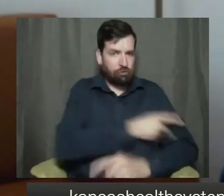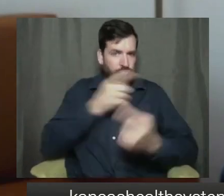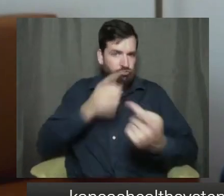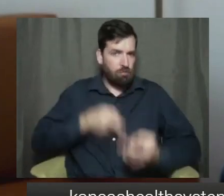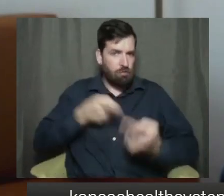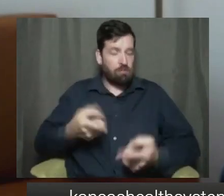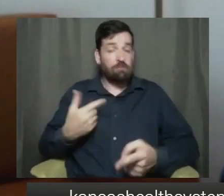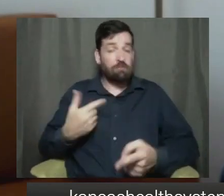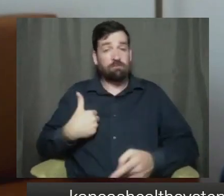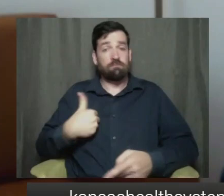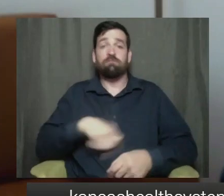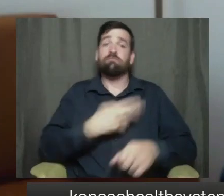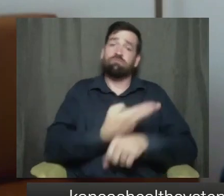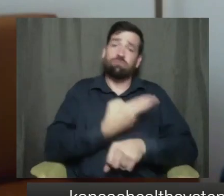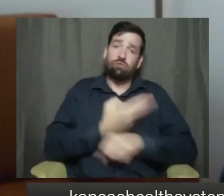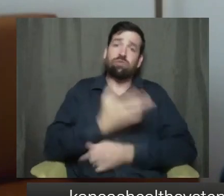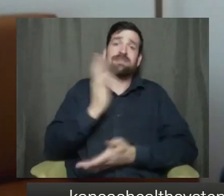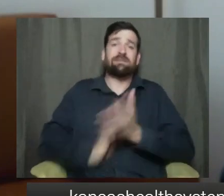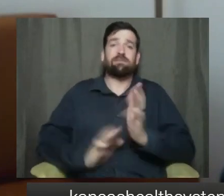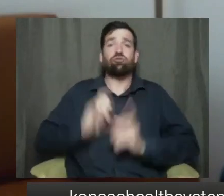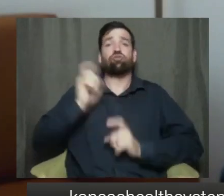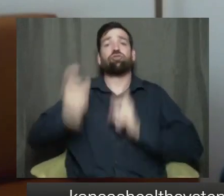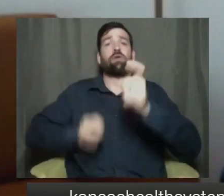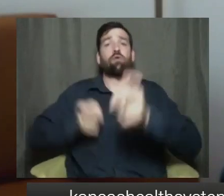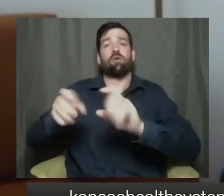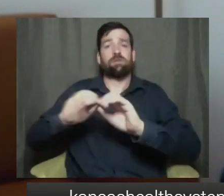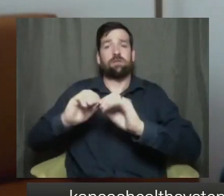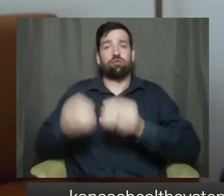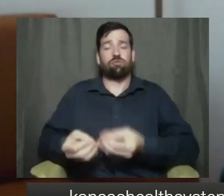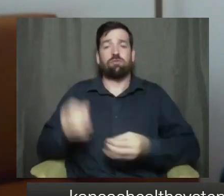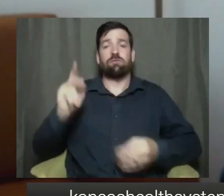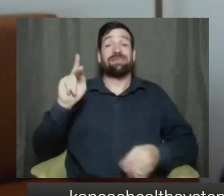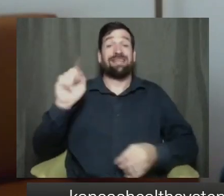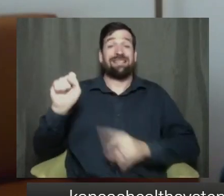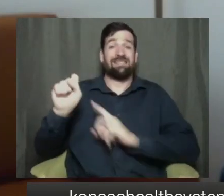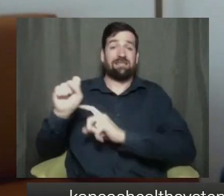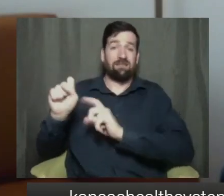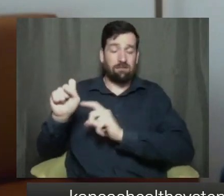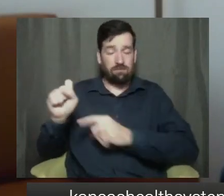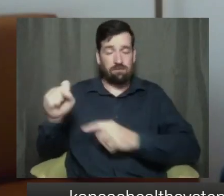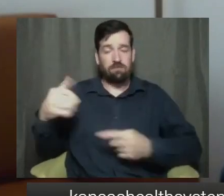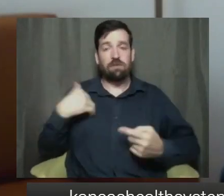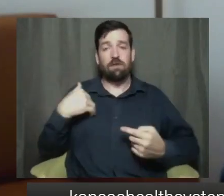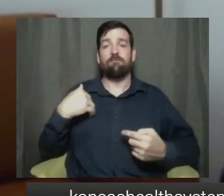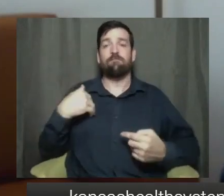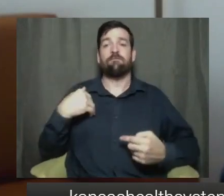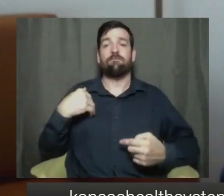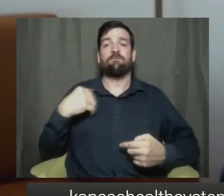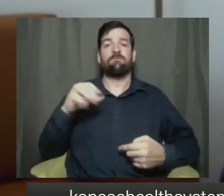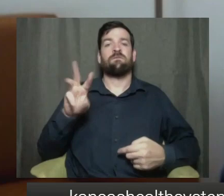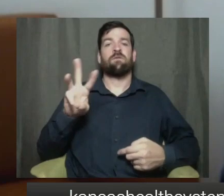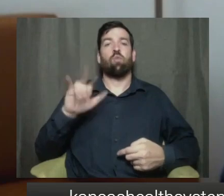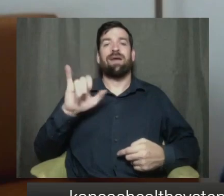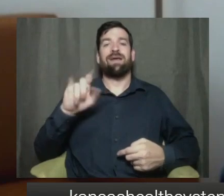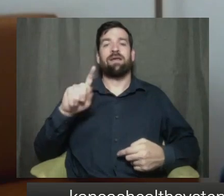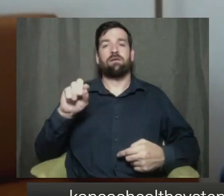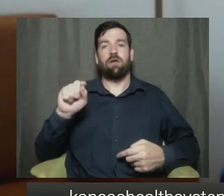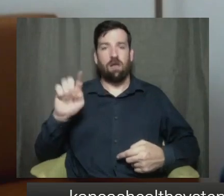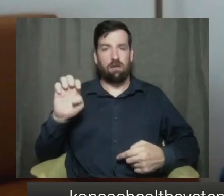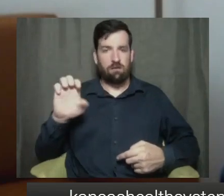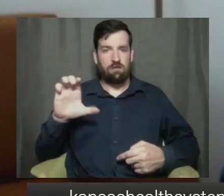utilize some charitable organizations. Kansas, for example, has one in Wyandotte County called WIJO